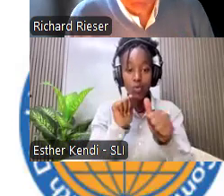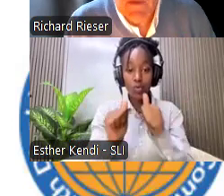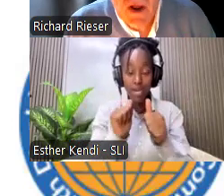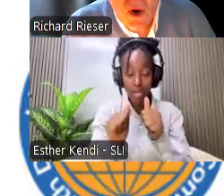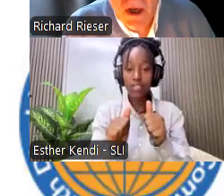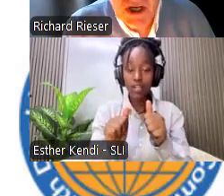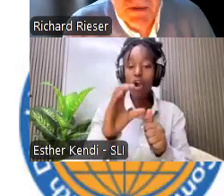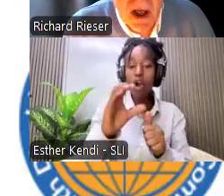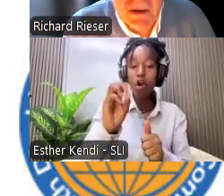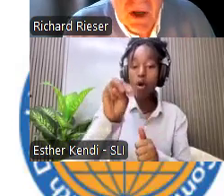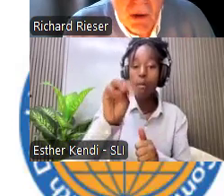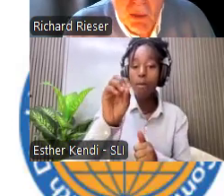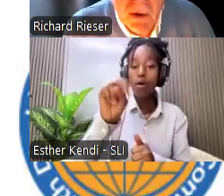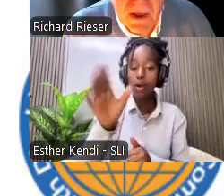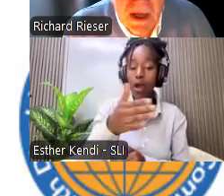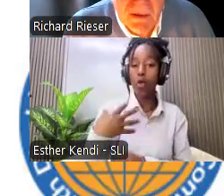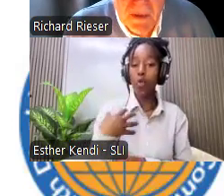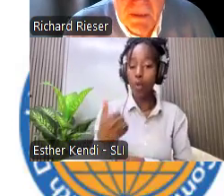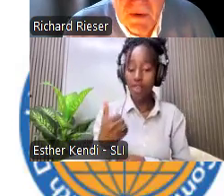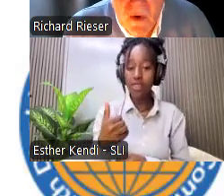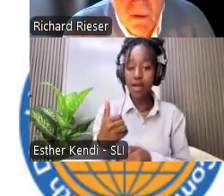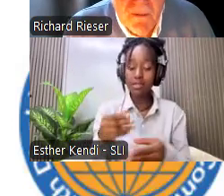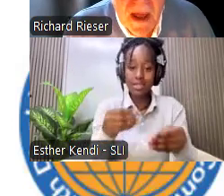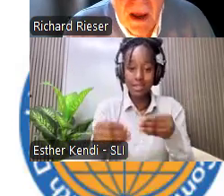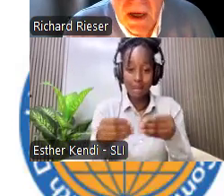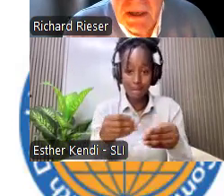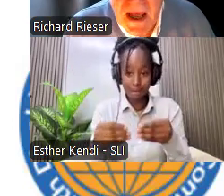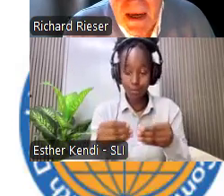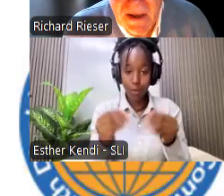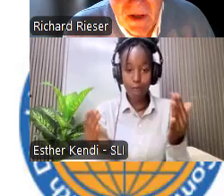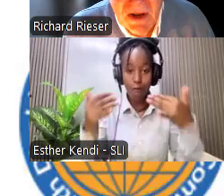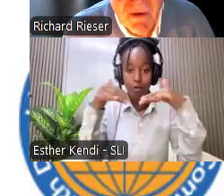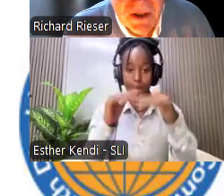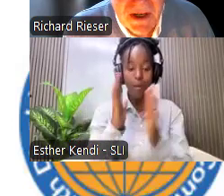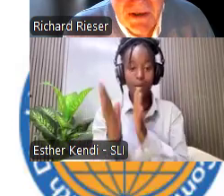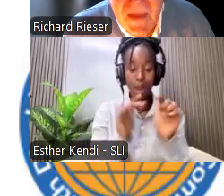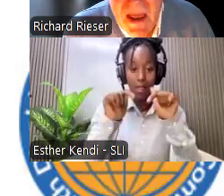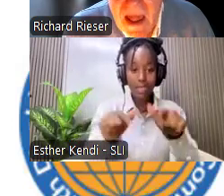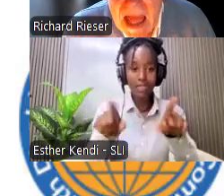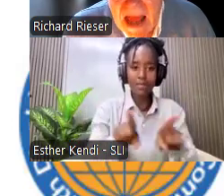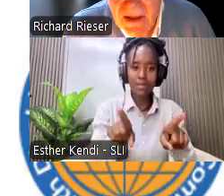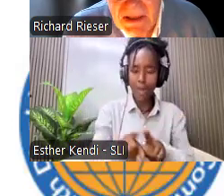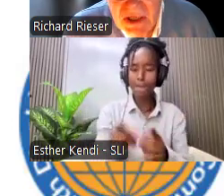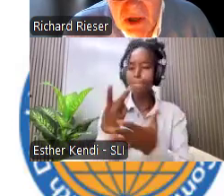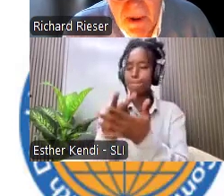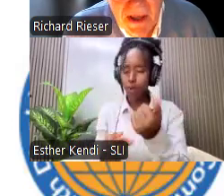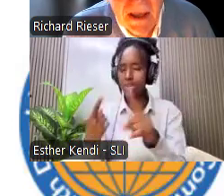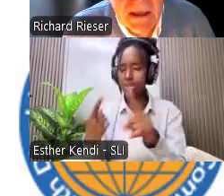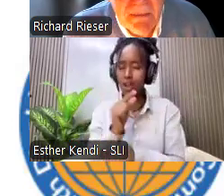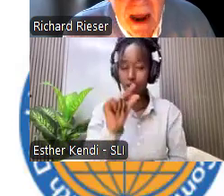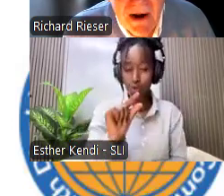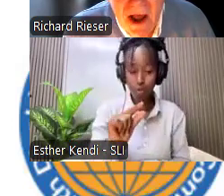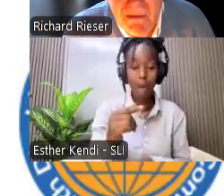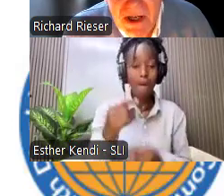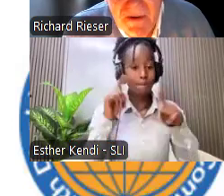Forum, which is part of the Commonwealth Disabled People's Forum, and I will explain the differences. And the topic